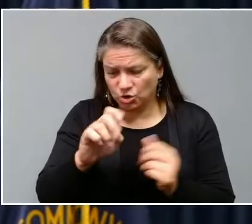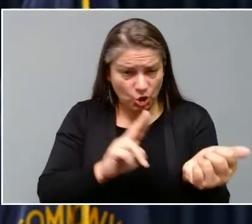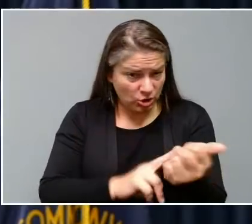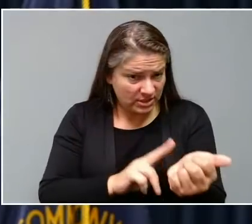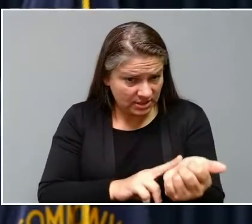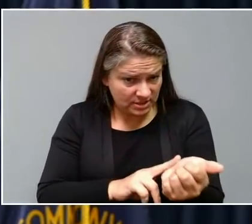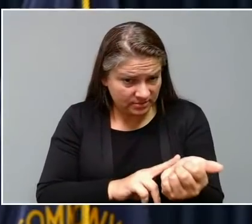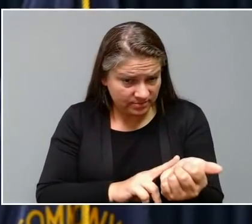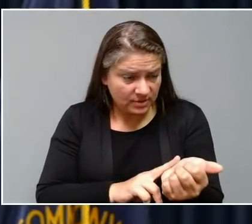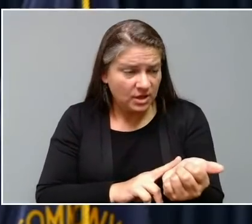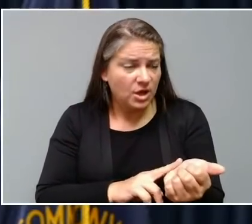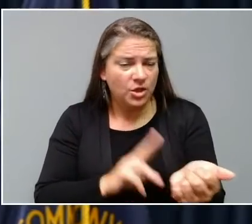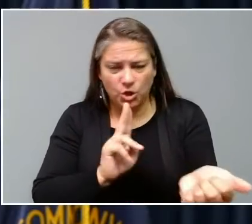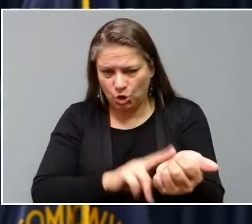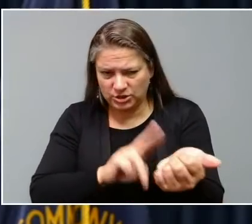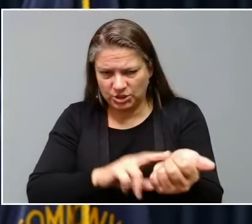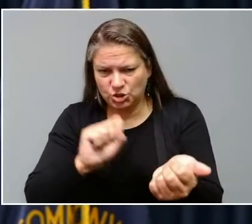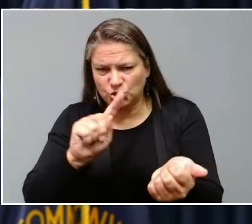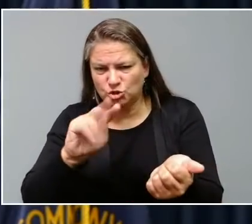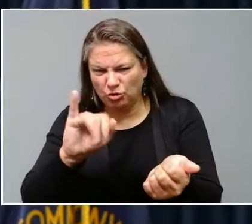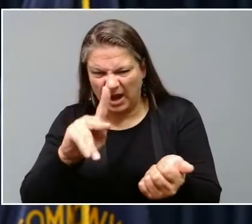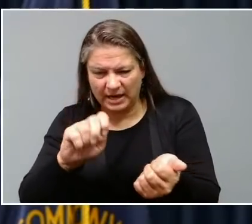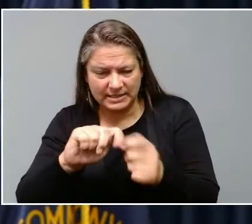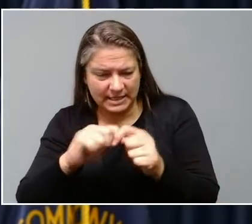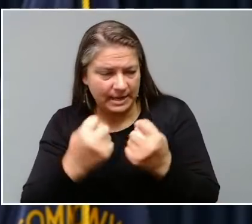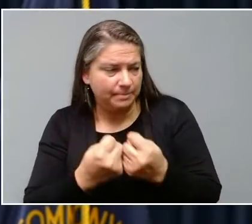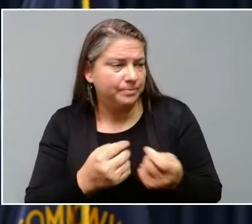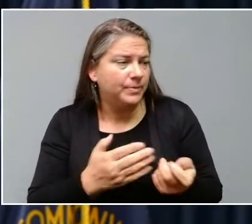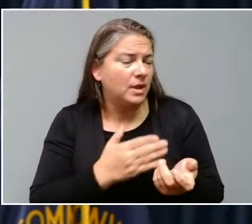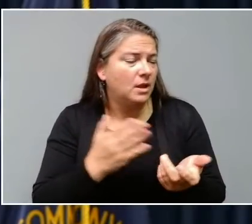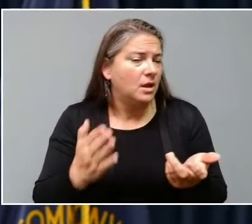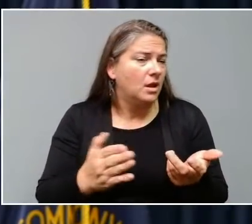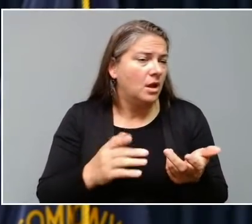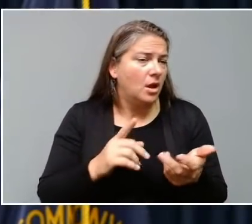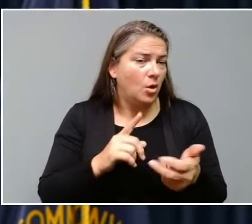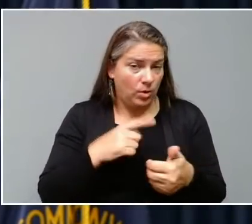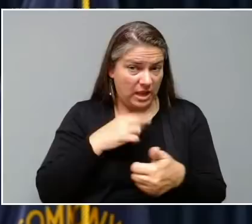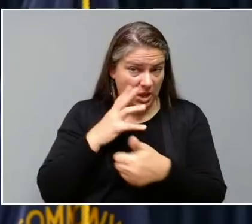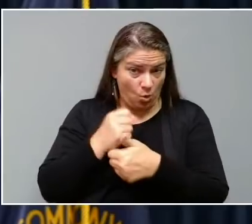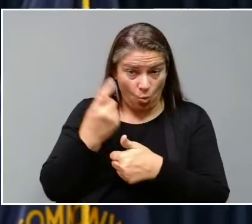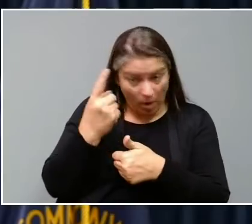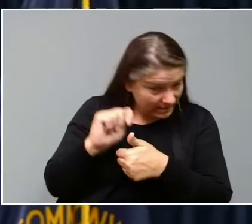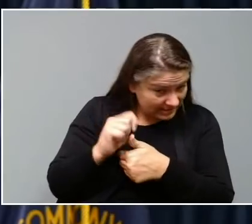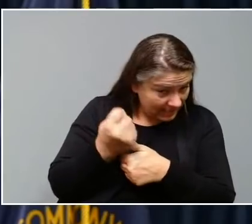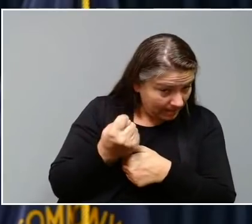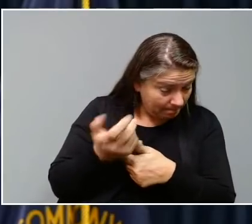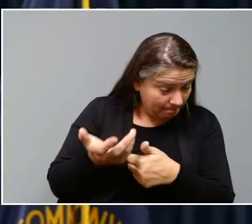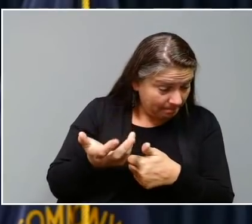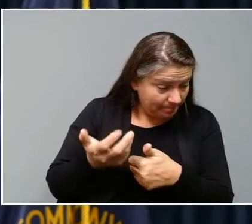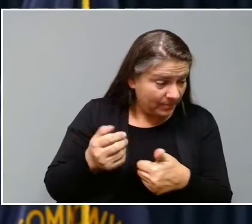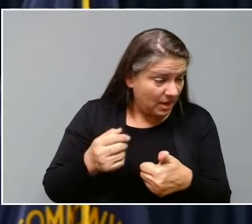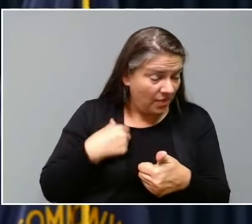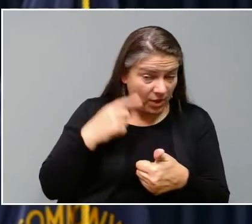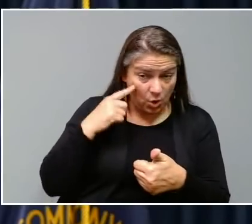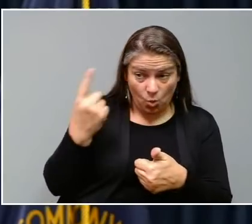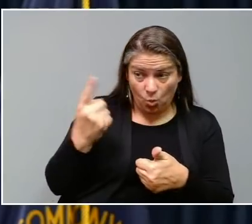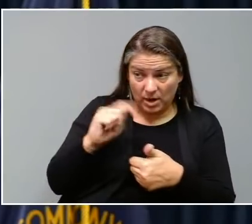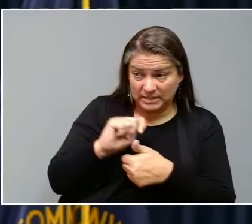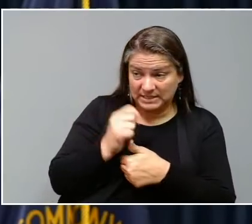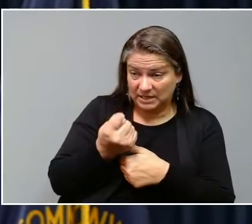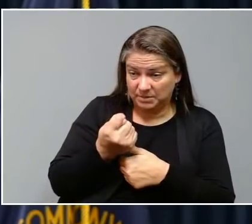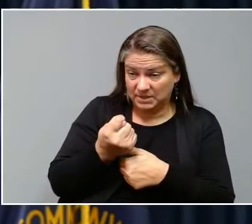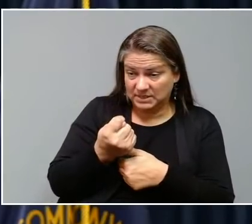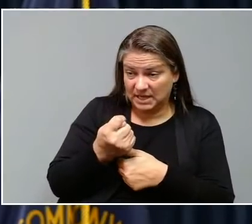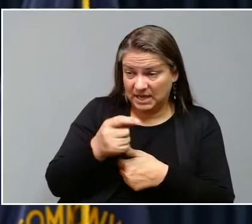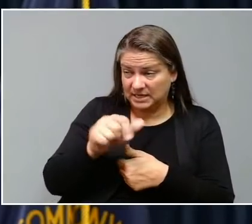strike teams that we requested. We're going to get one team at some point And I think one team is 10